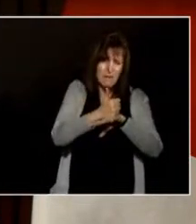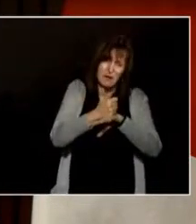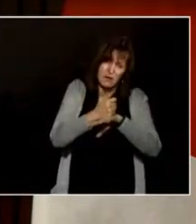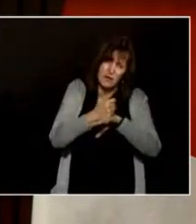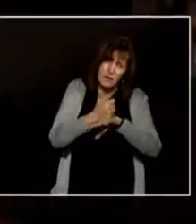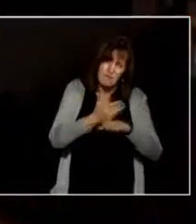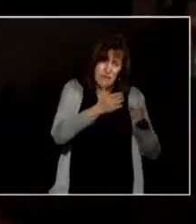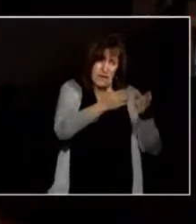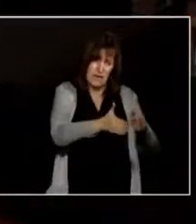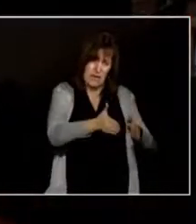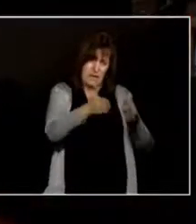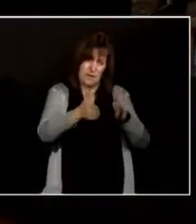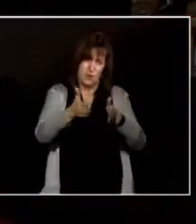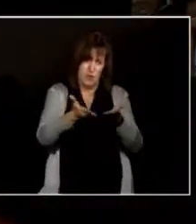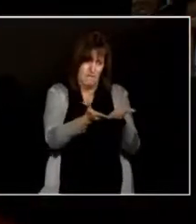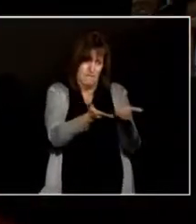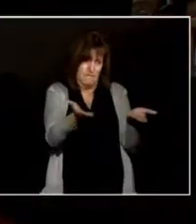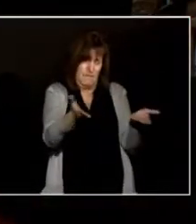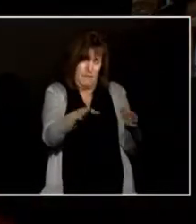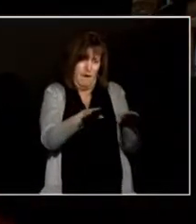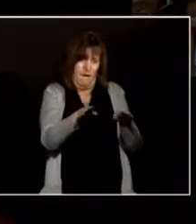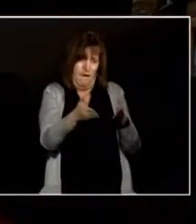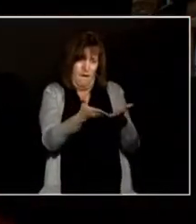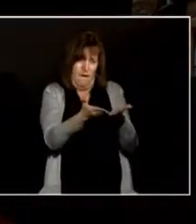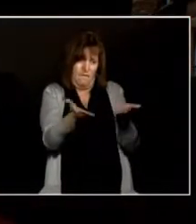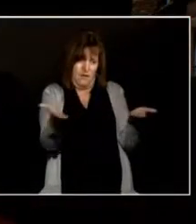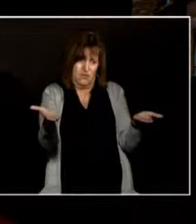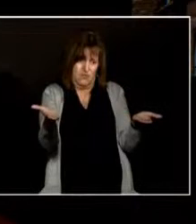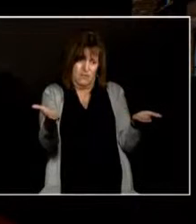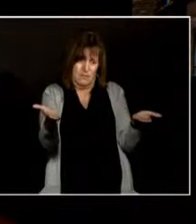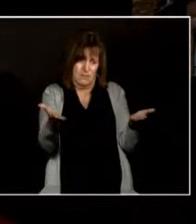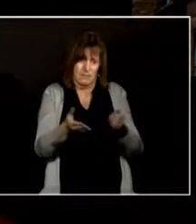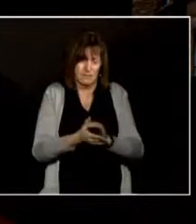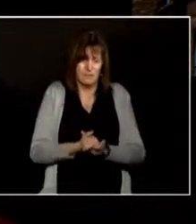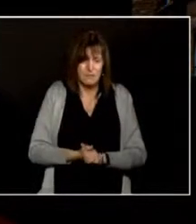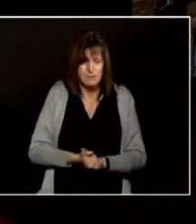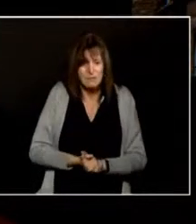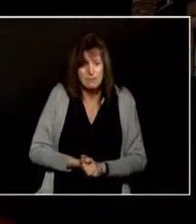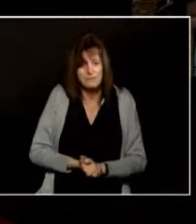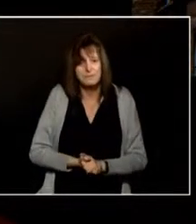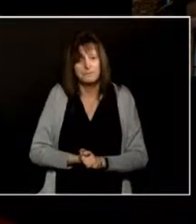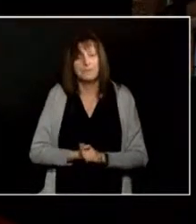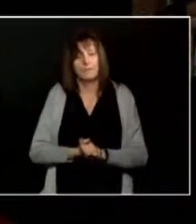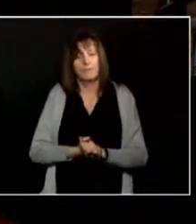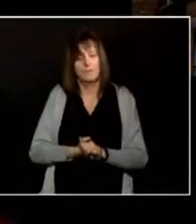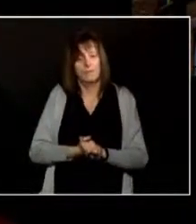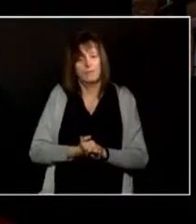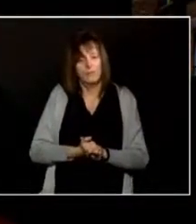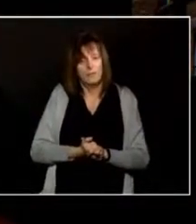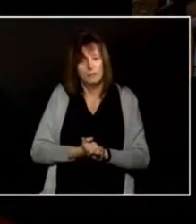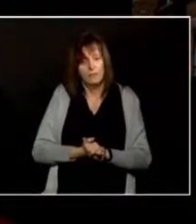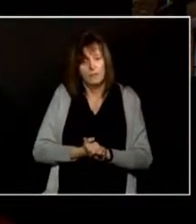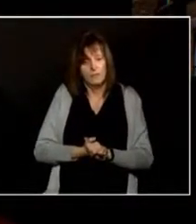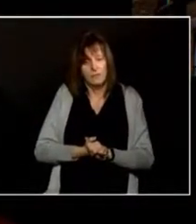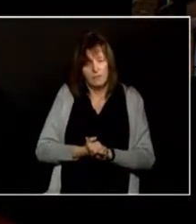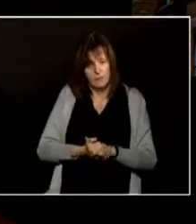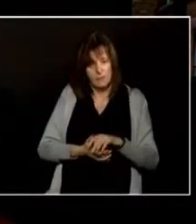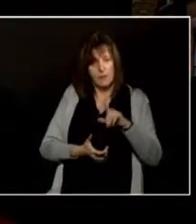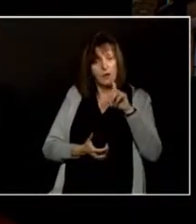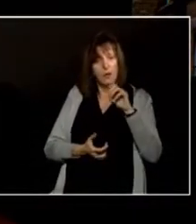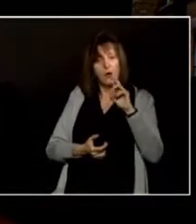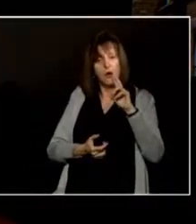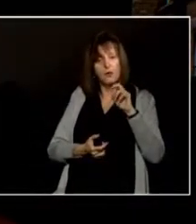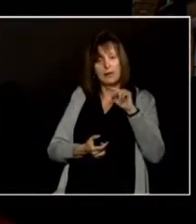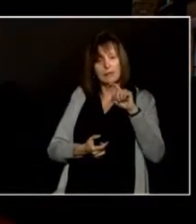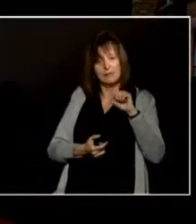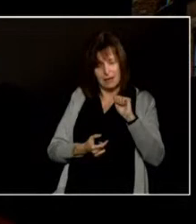All right, guys, it question. sounds like Doug's going to come on at 4 Loretta, p.m. If you're Loretta. enjoying this, smash the like button, share it on Facebook, and Hi there. Thanks for I taking will my live stream my